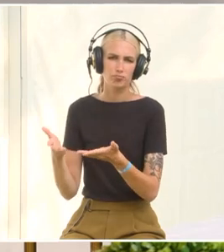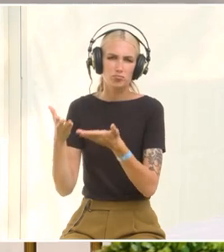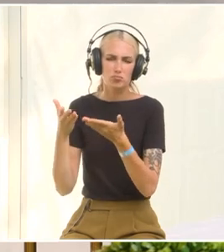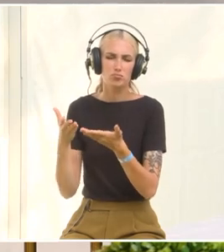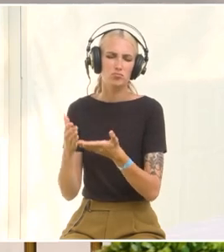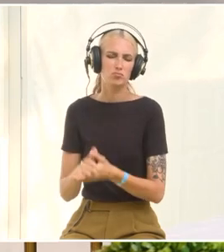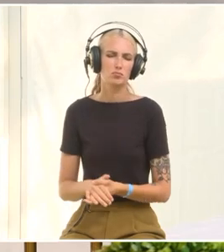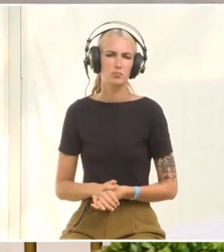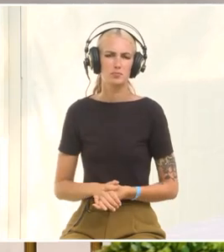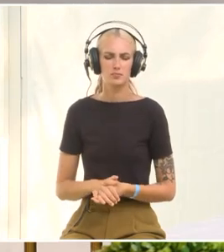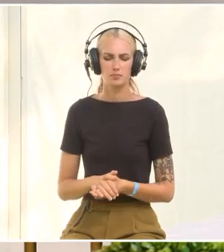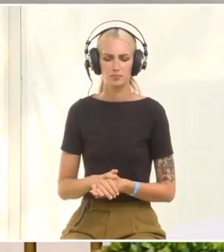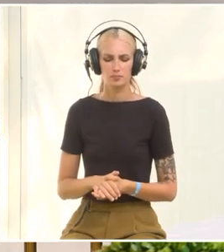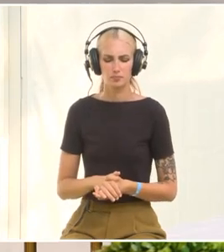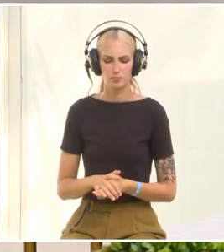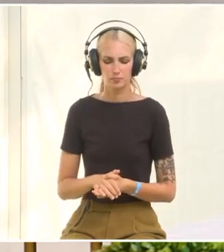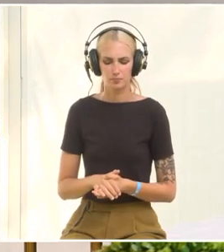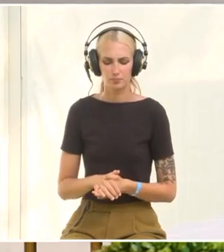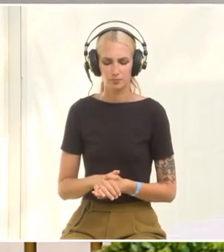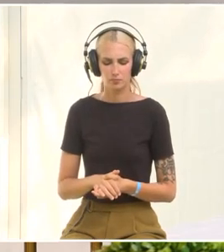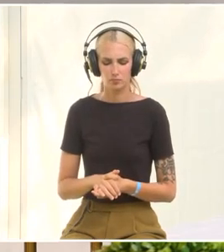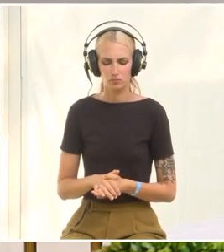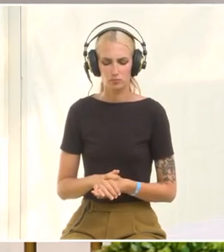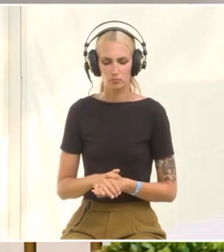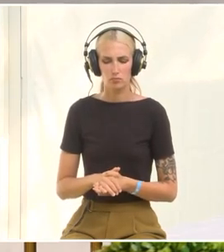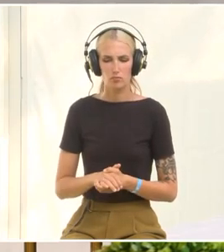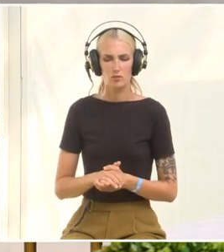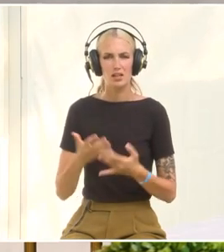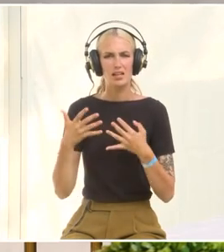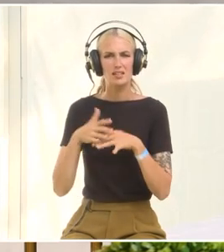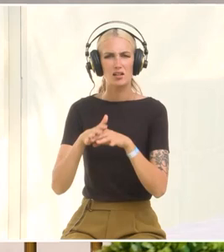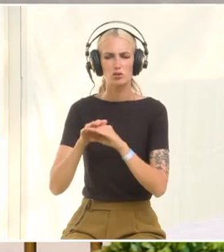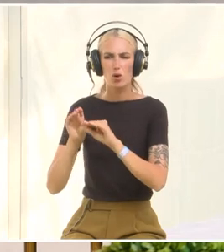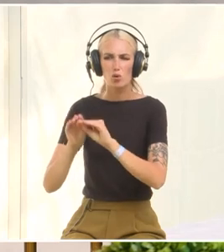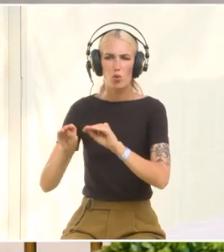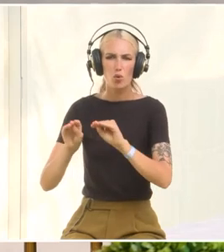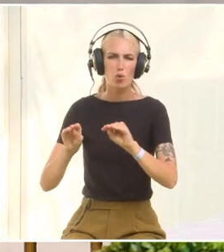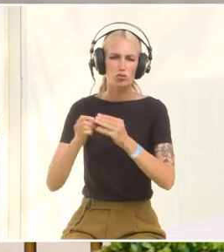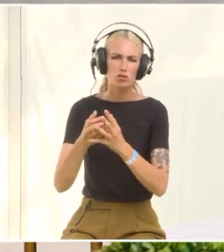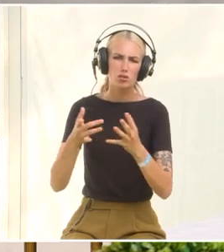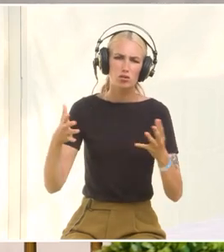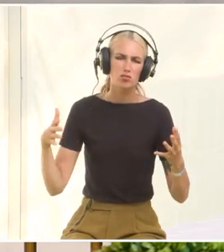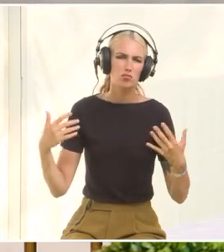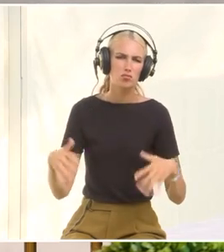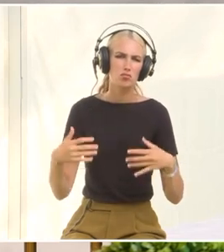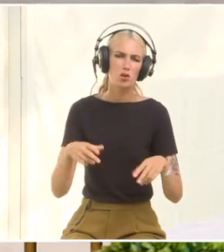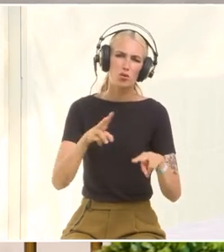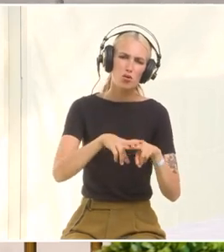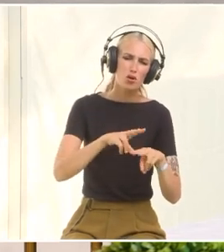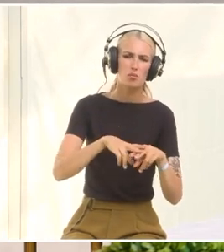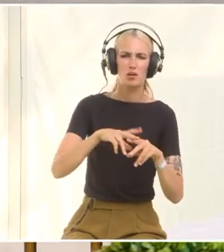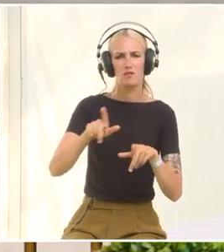very fast. We had so fast the courses, the integration courses in the online and studies and so